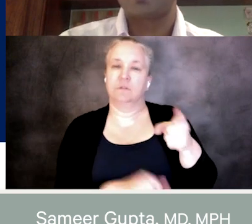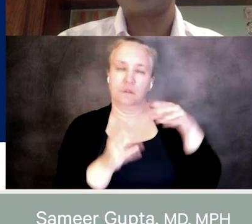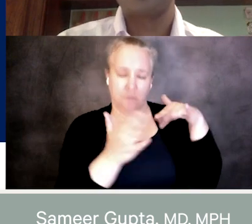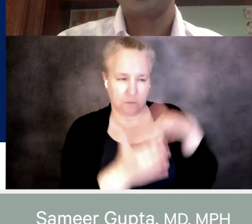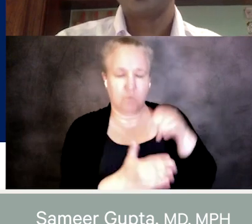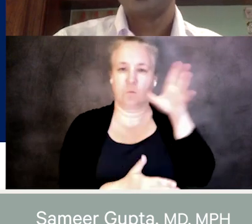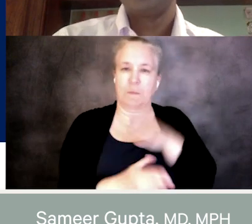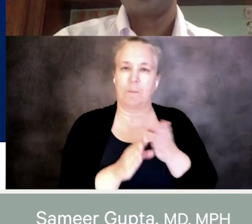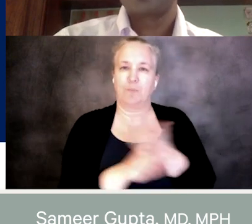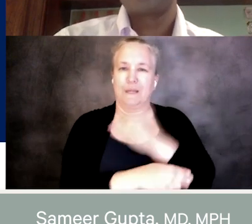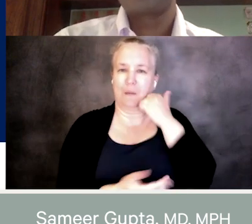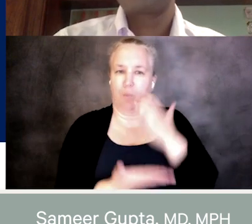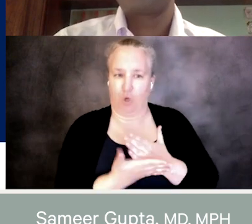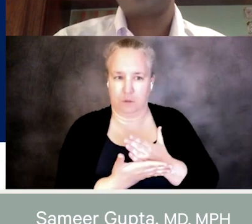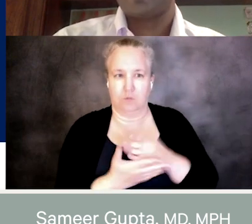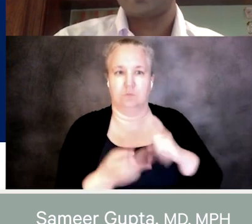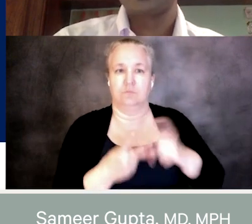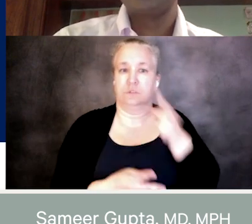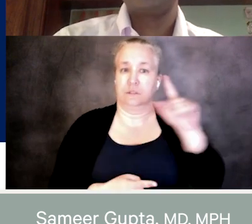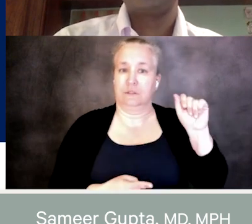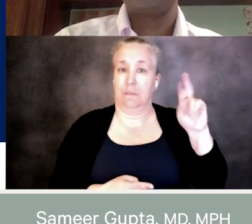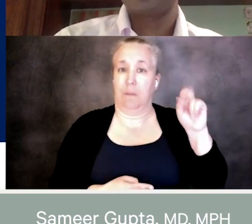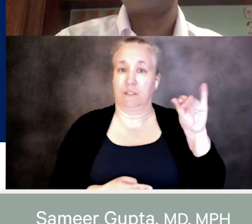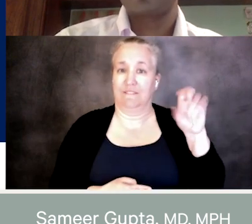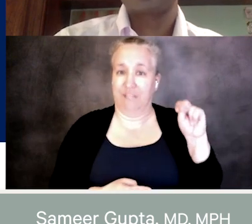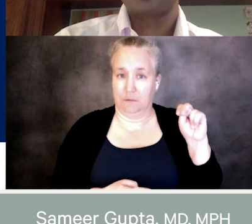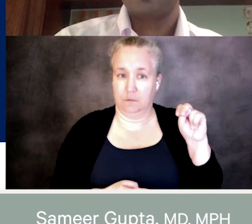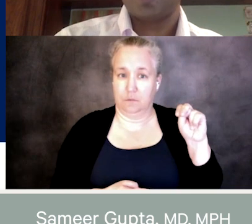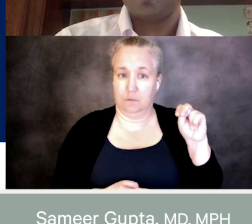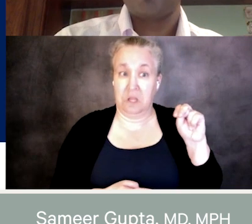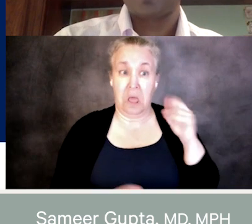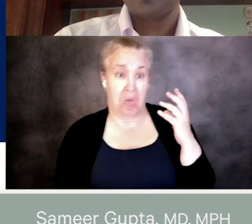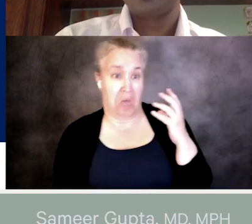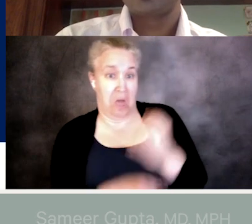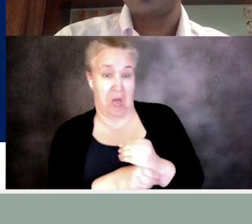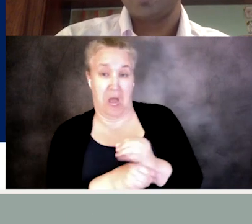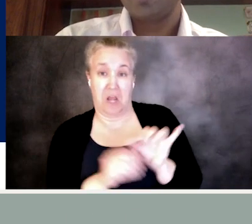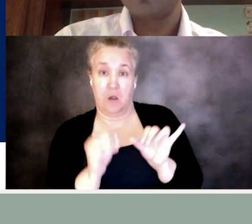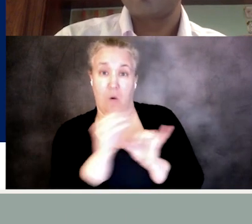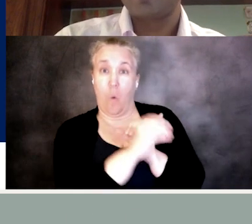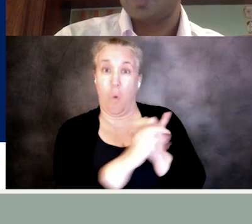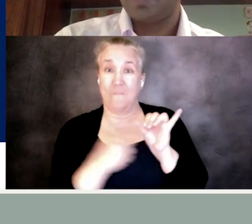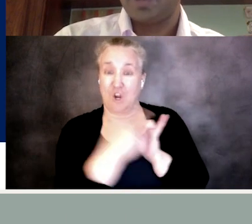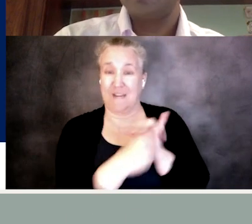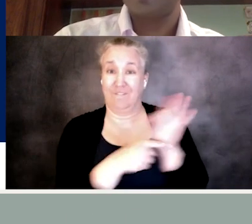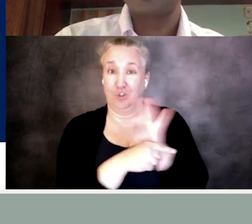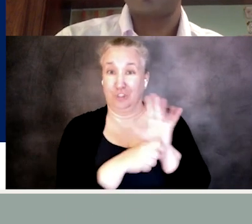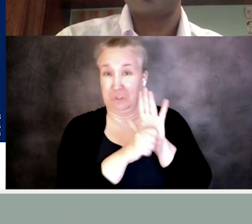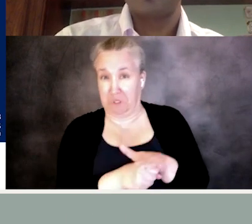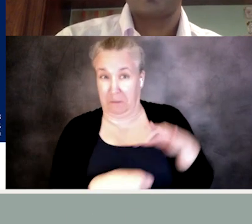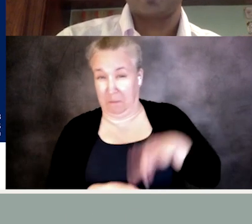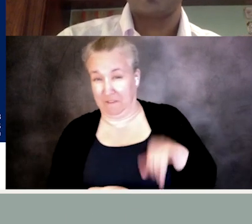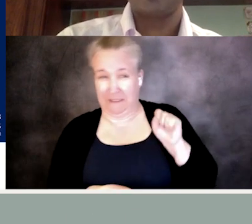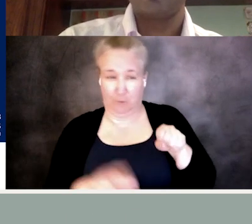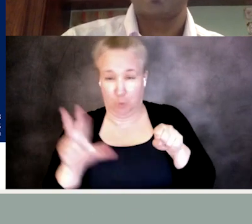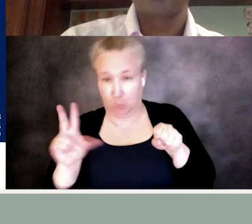taking tamoxifen. What is the benefit of adding ovarian function suppression? This is an 8-year follow-up. The 5-year follow-up